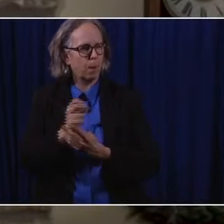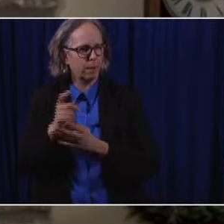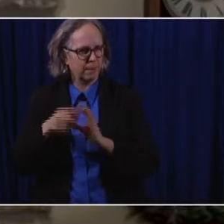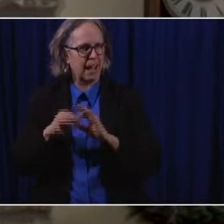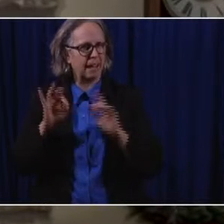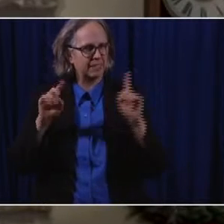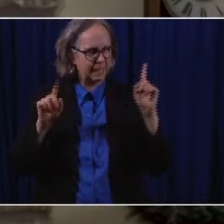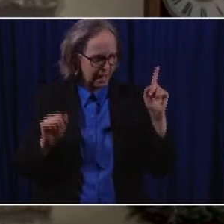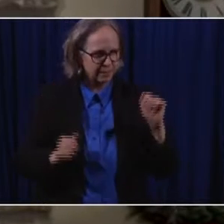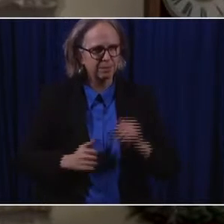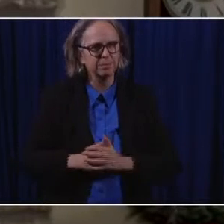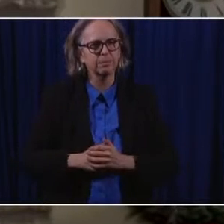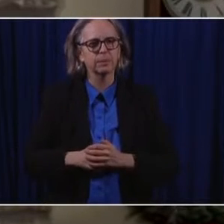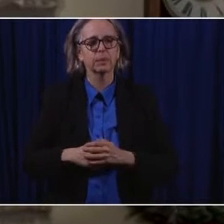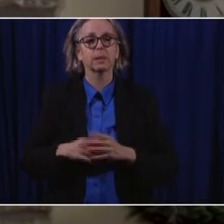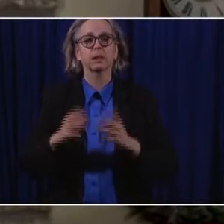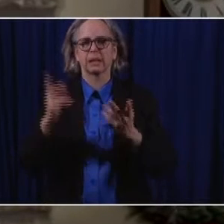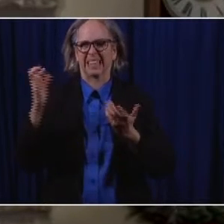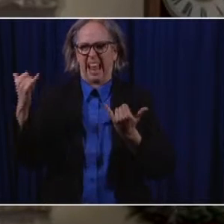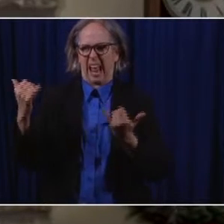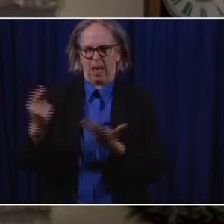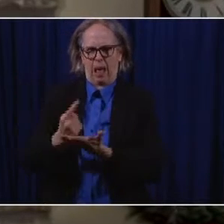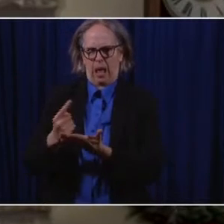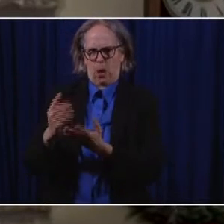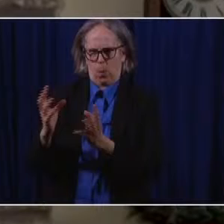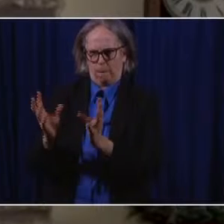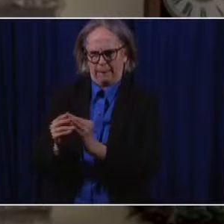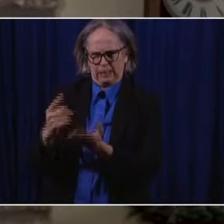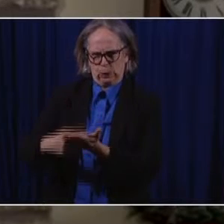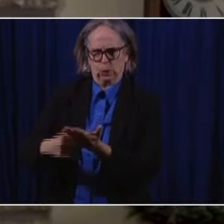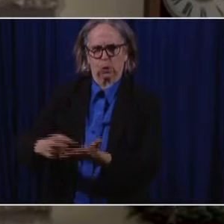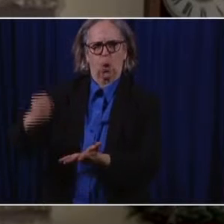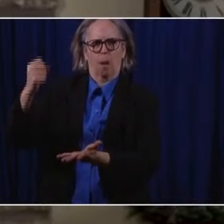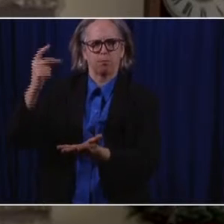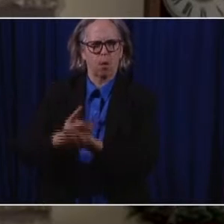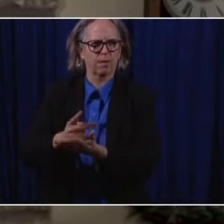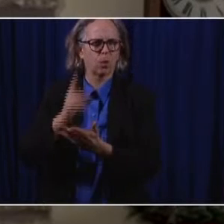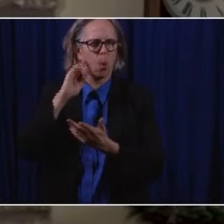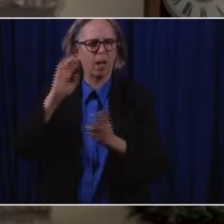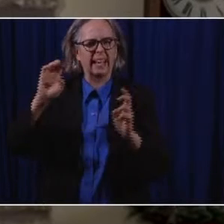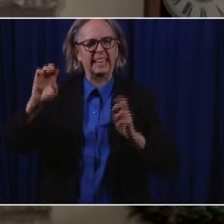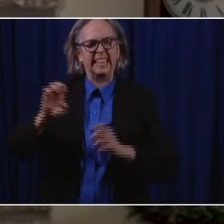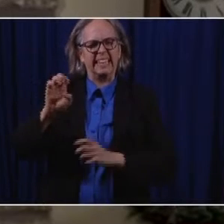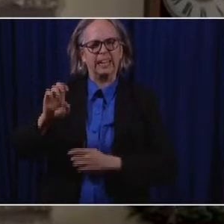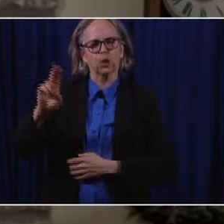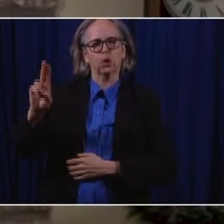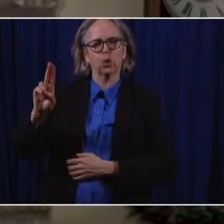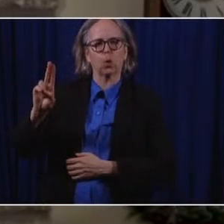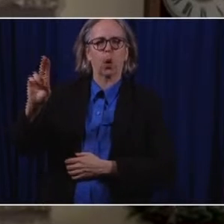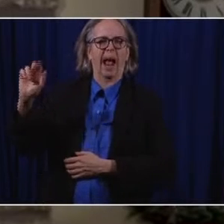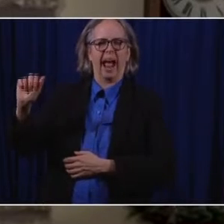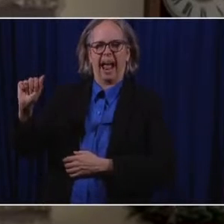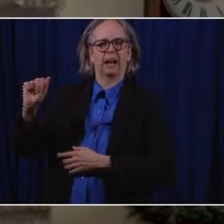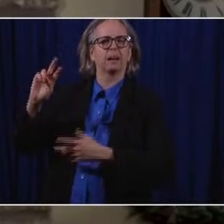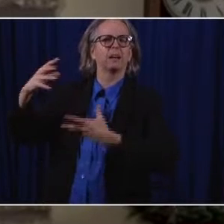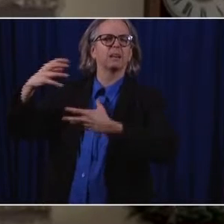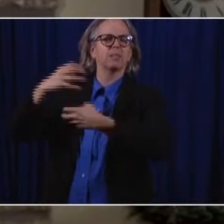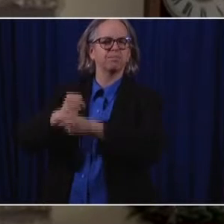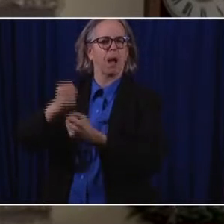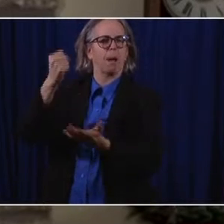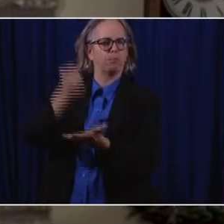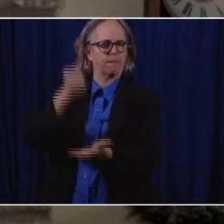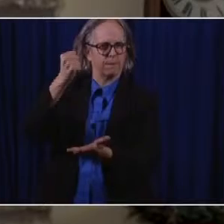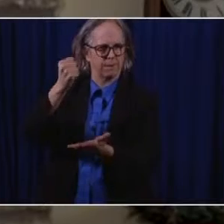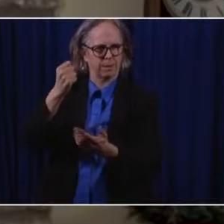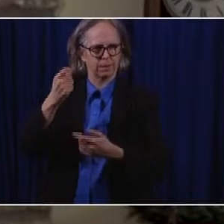the EUA. These vaccines will start flowing into Ohio during the coming week. And again, this is great